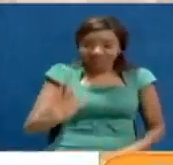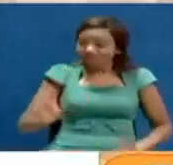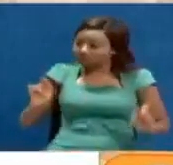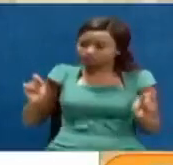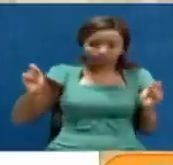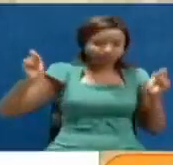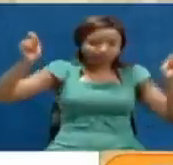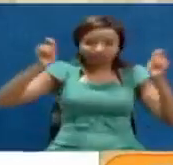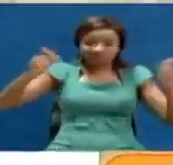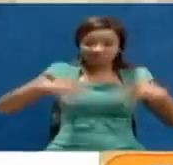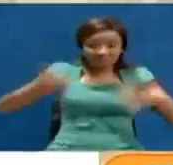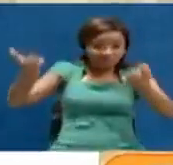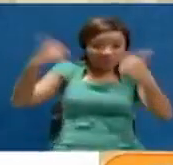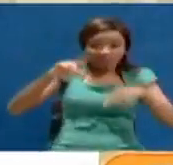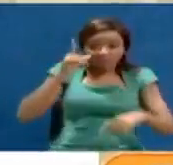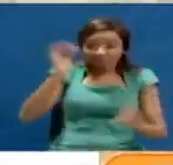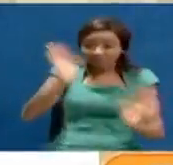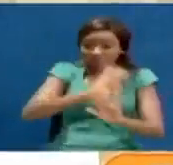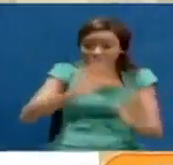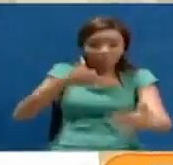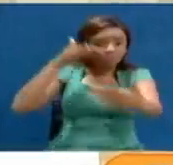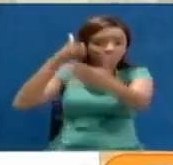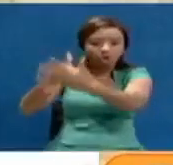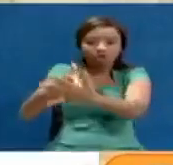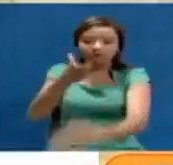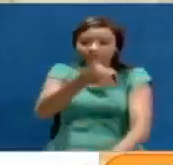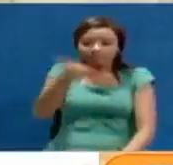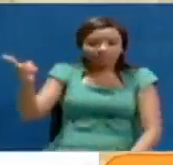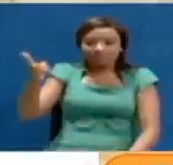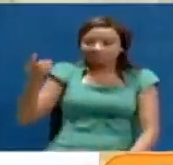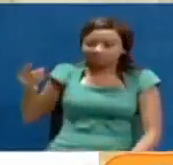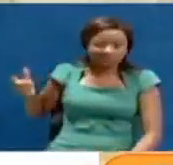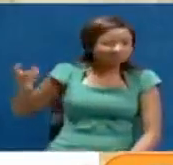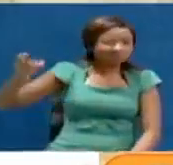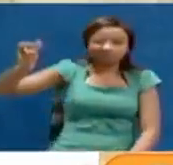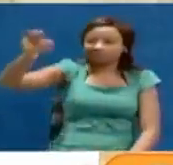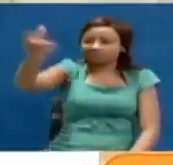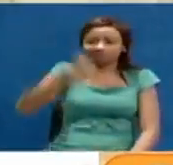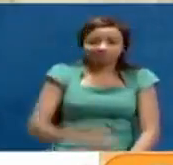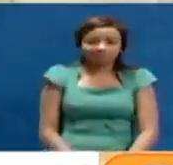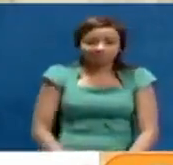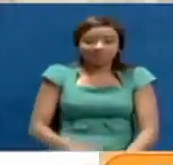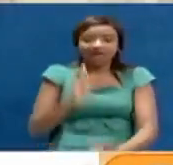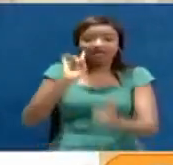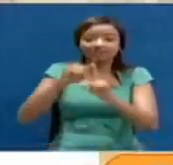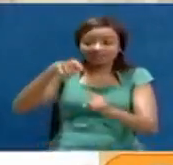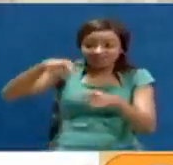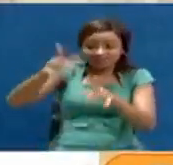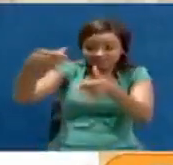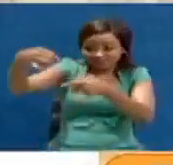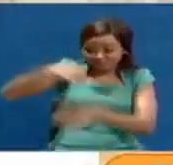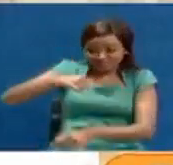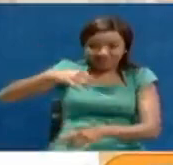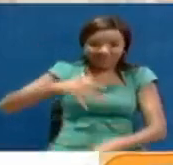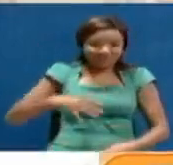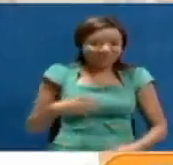no movement towards Mombasa Nairobi Highway. We are going to block that road for as many days as we can until they pay the people of